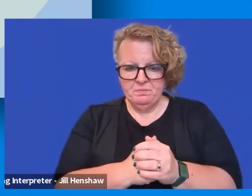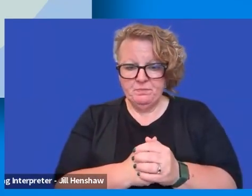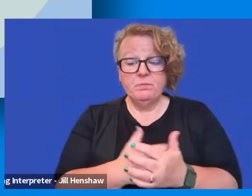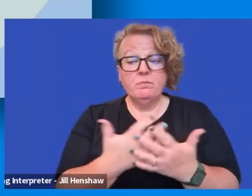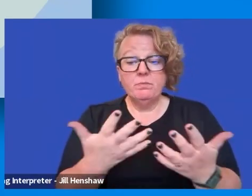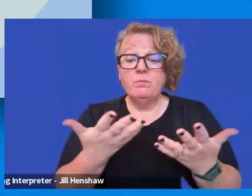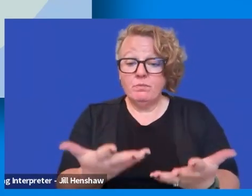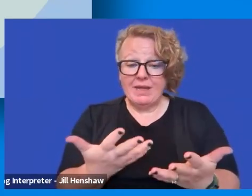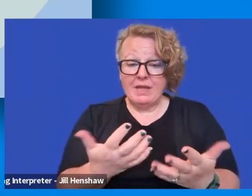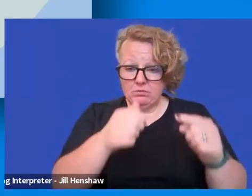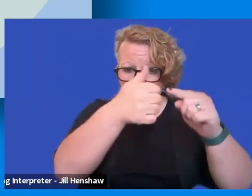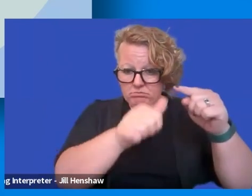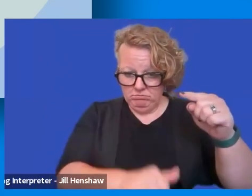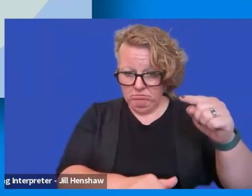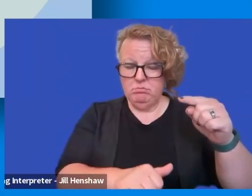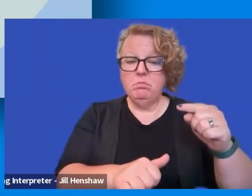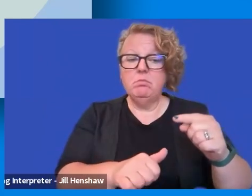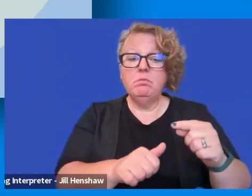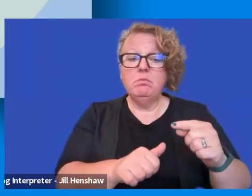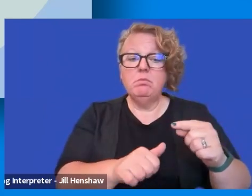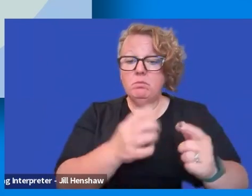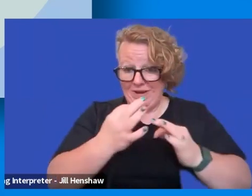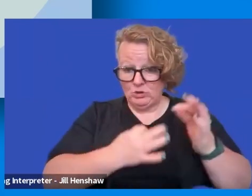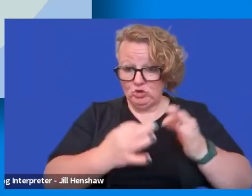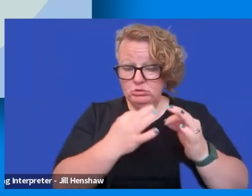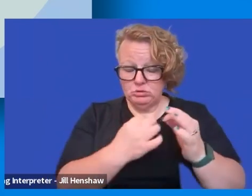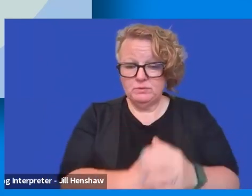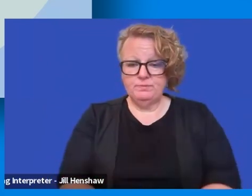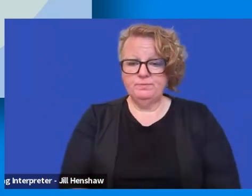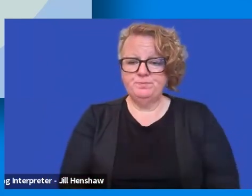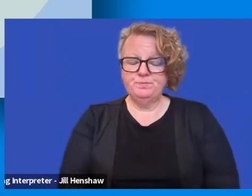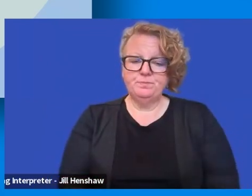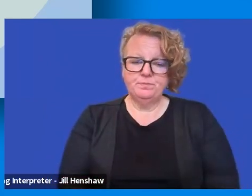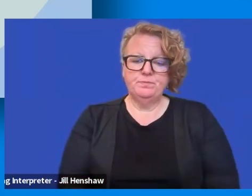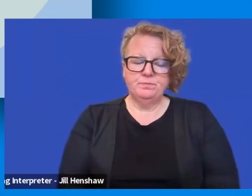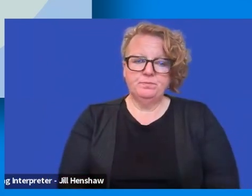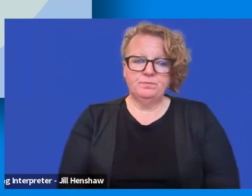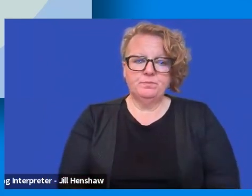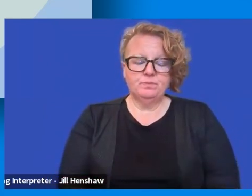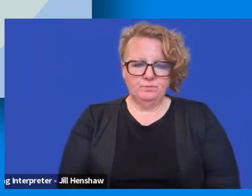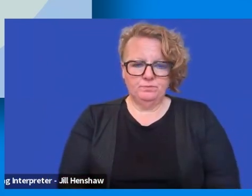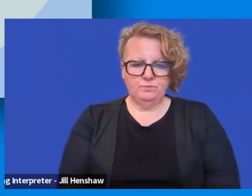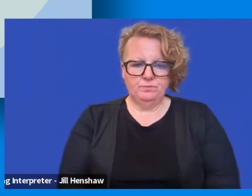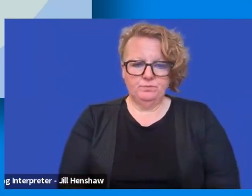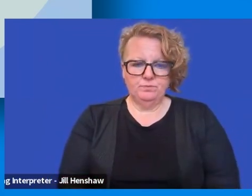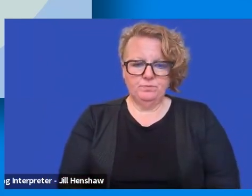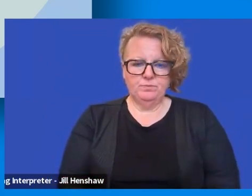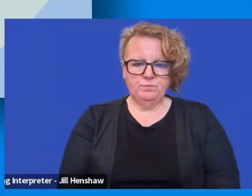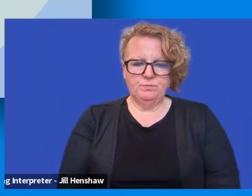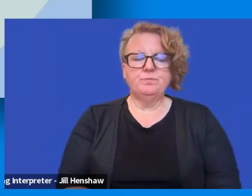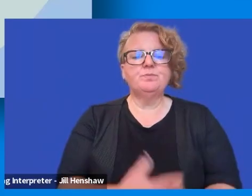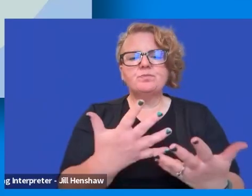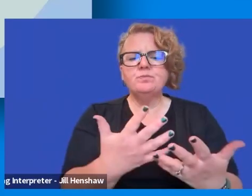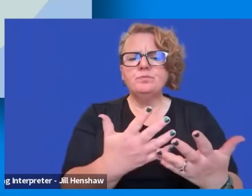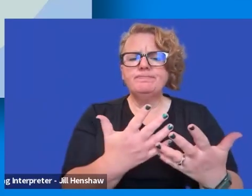will go through the questions in the chronological order that they came in, Steffi, which is going to mean reading up from the bottom. So what kind of